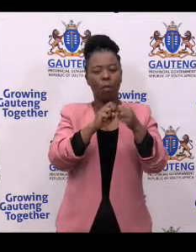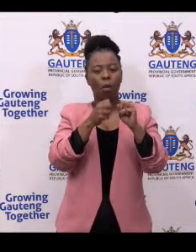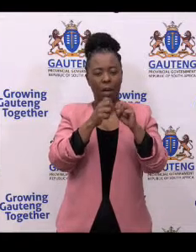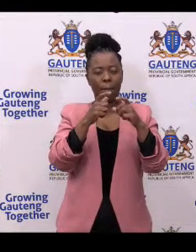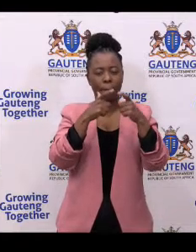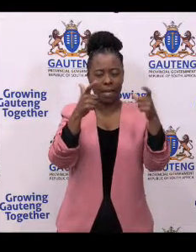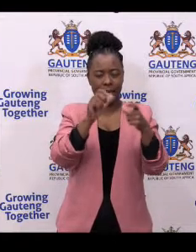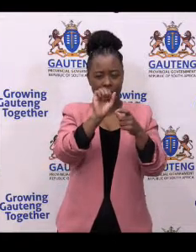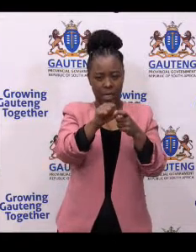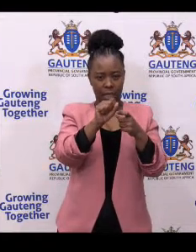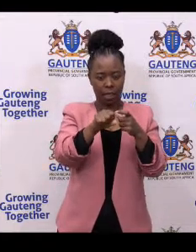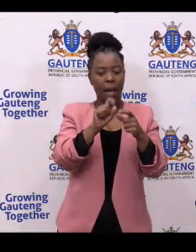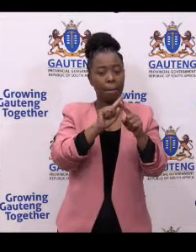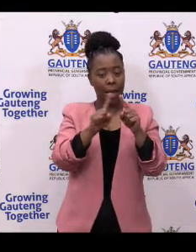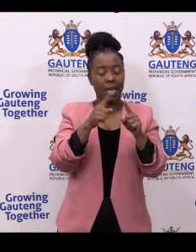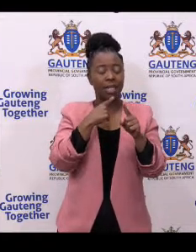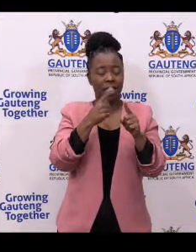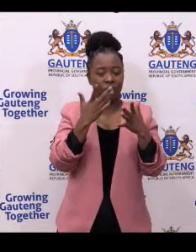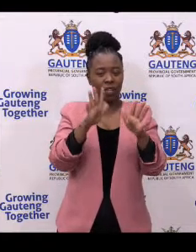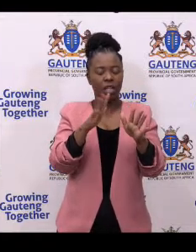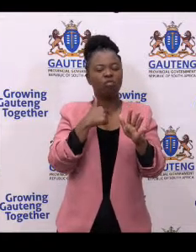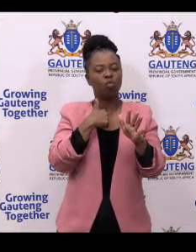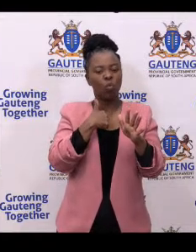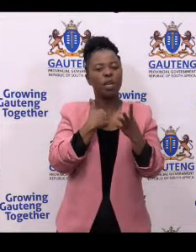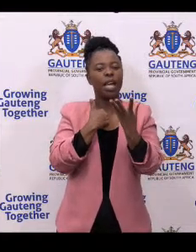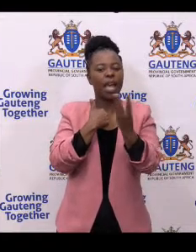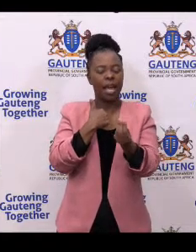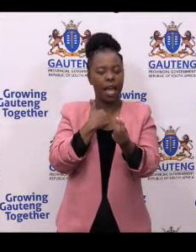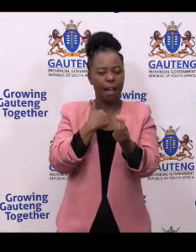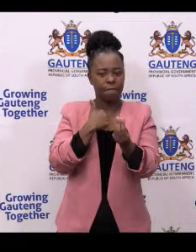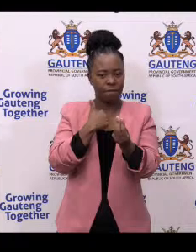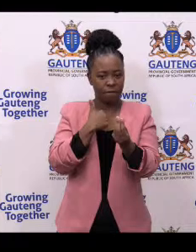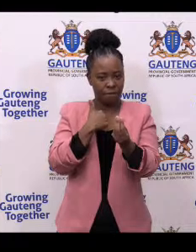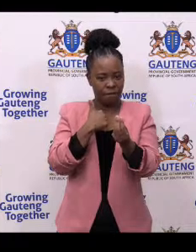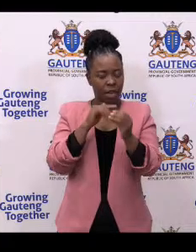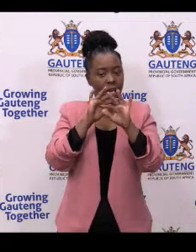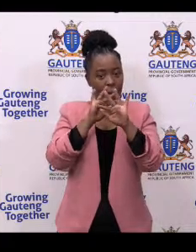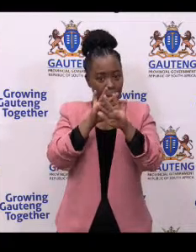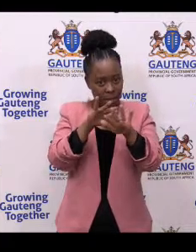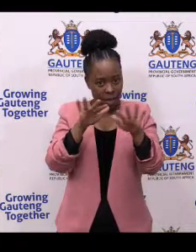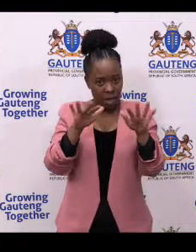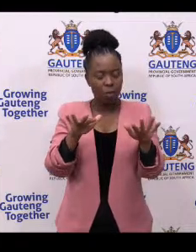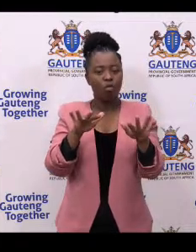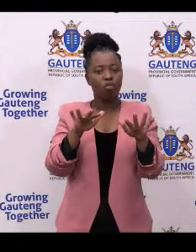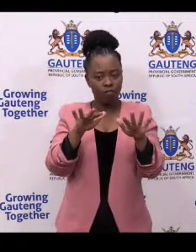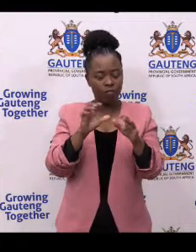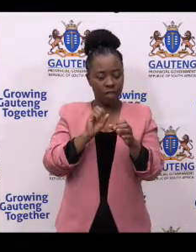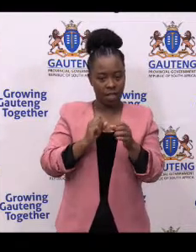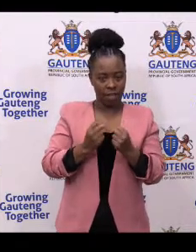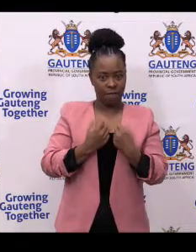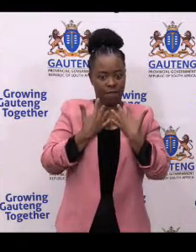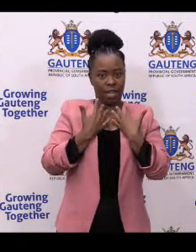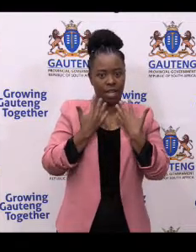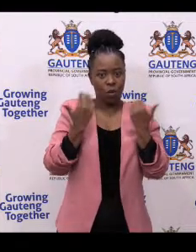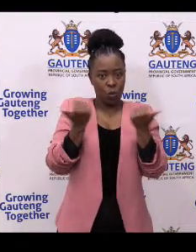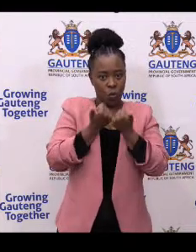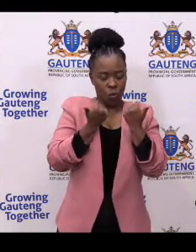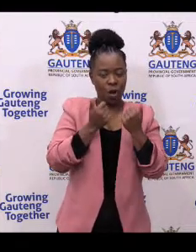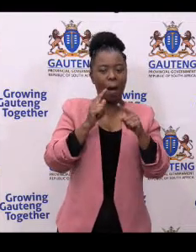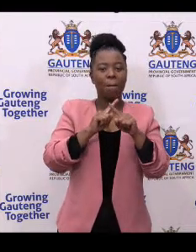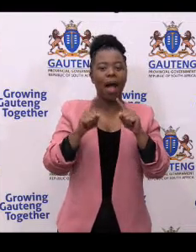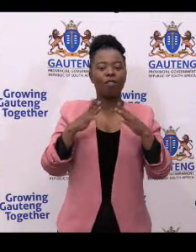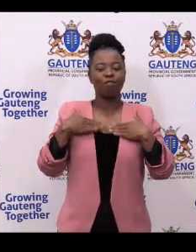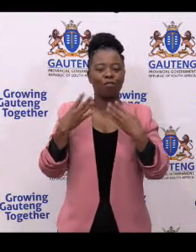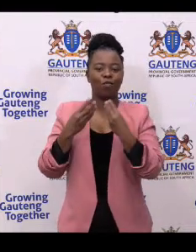said, but we do have some people and who have been infected who recover, even though they